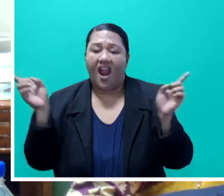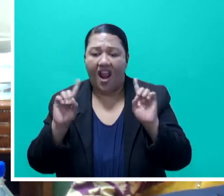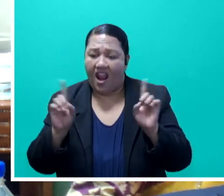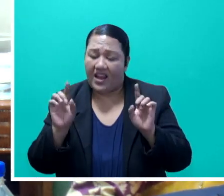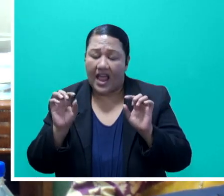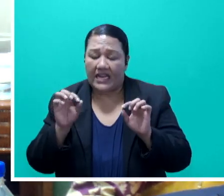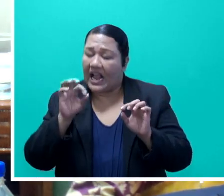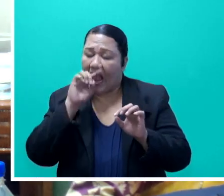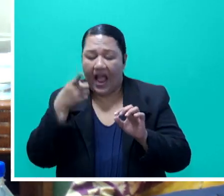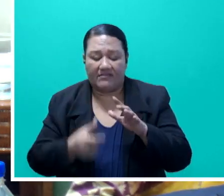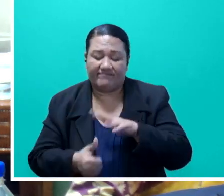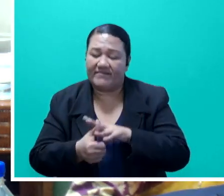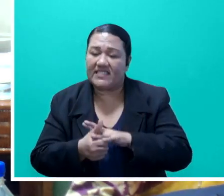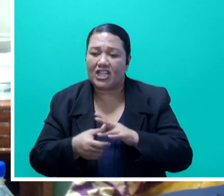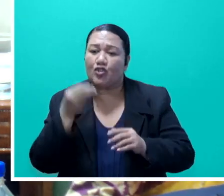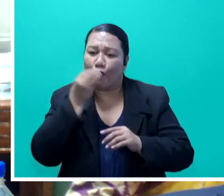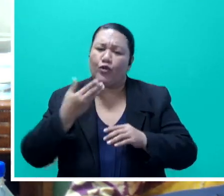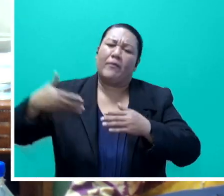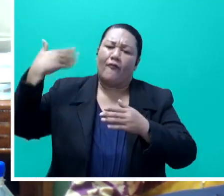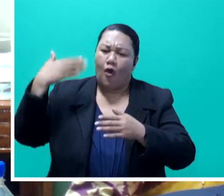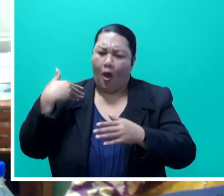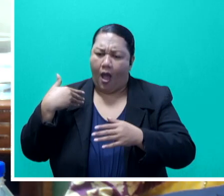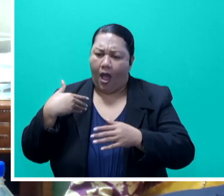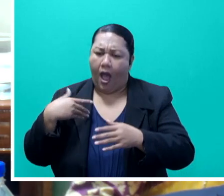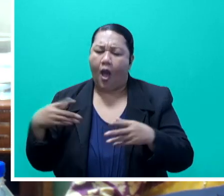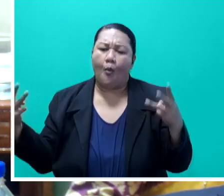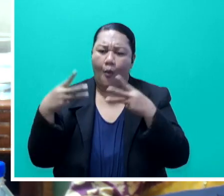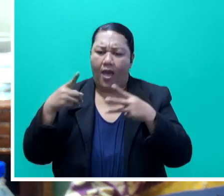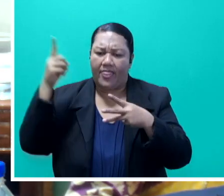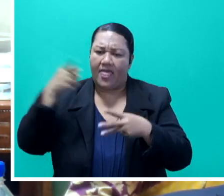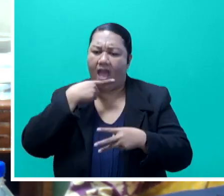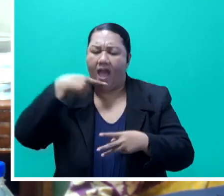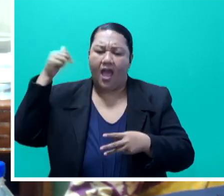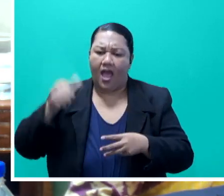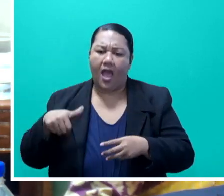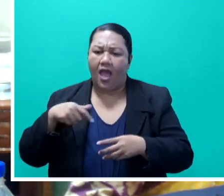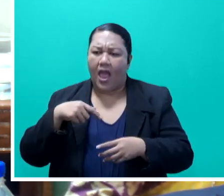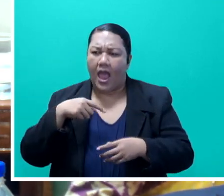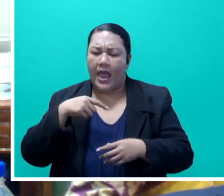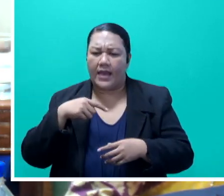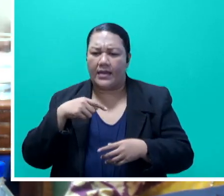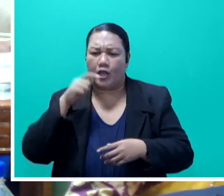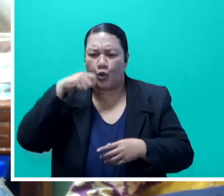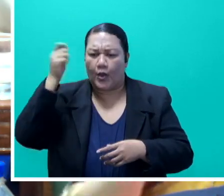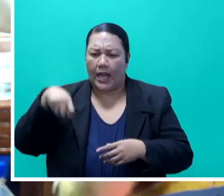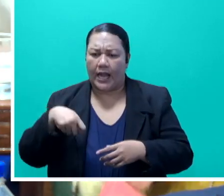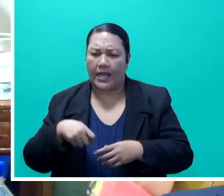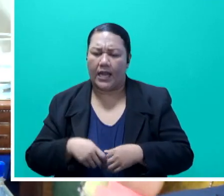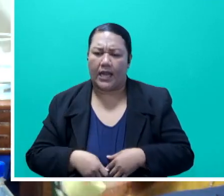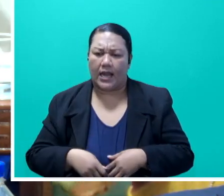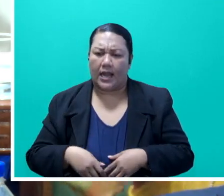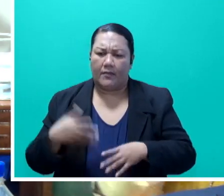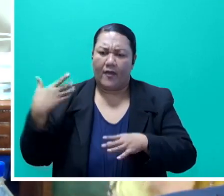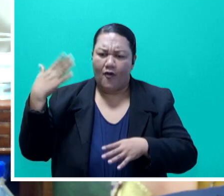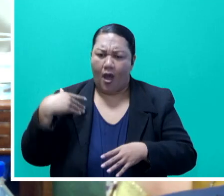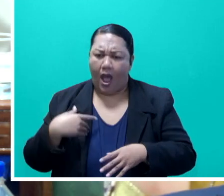of the war in Russia and Ukraine. Women and children are suffering. In certain countries, they actually have fight for bread